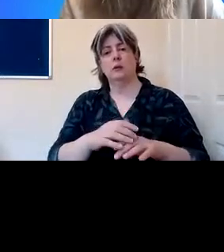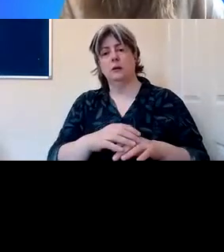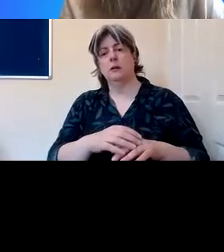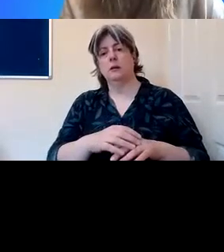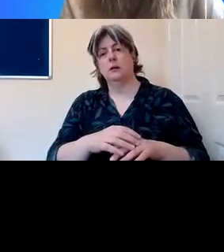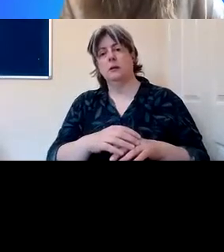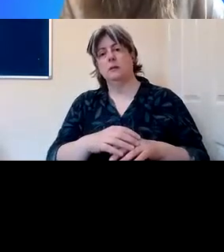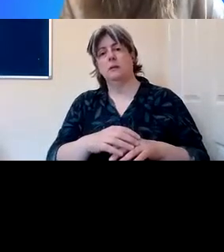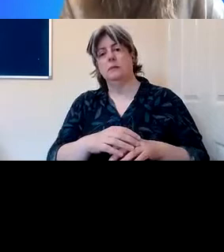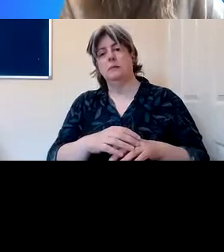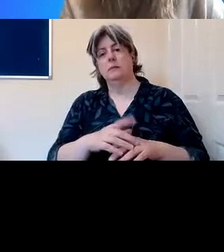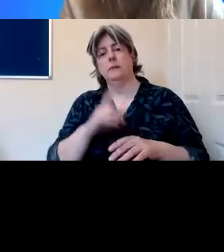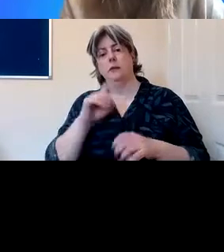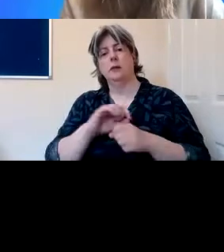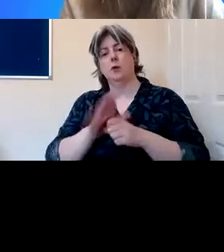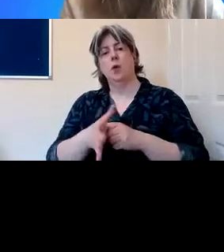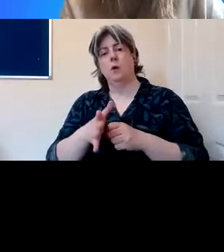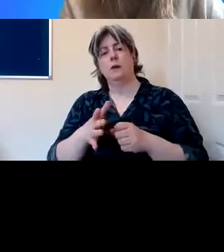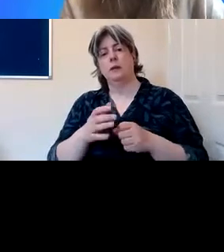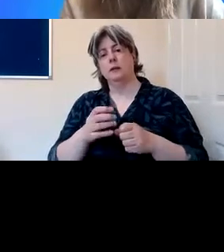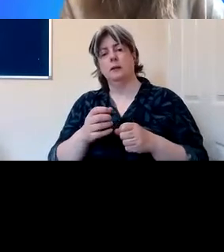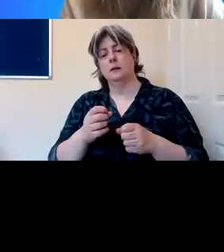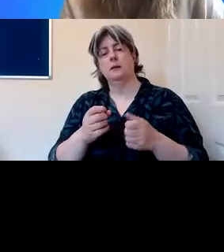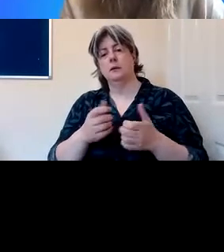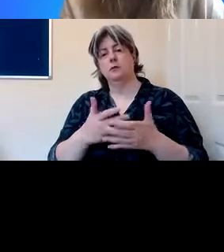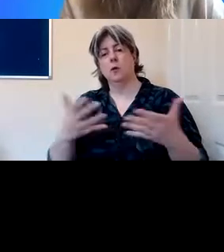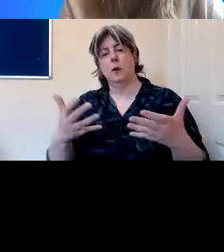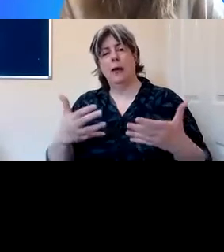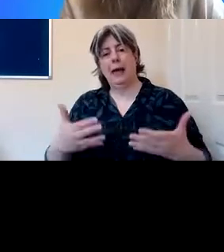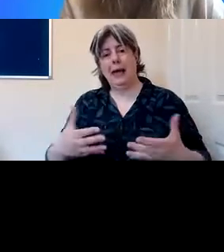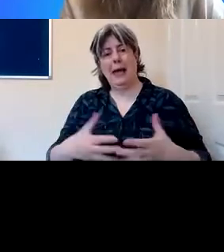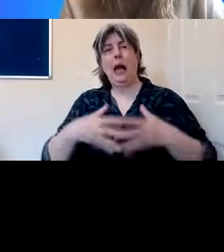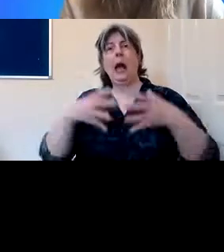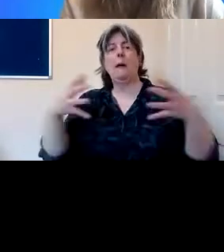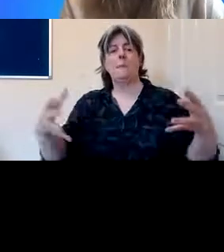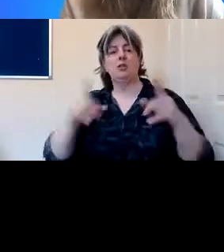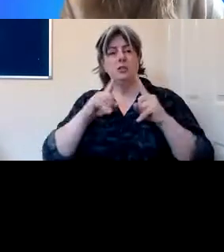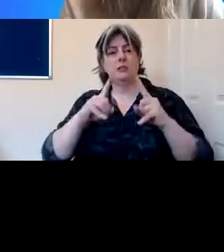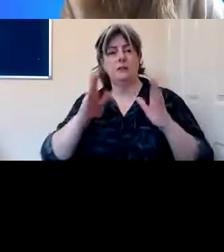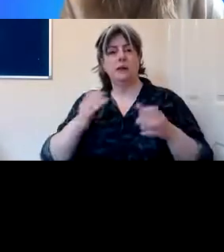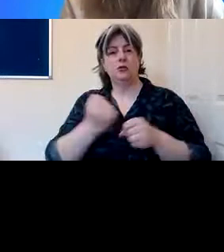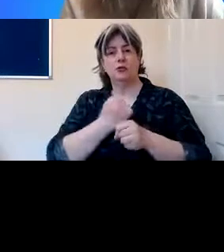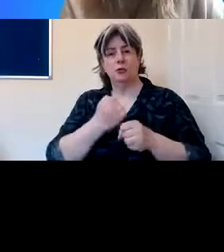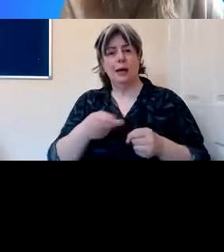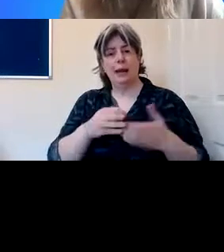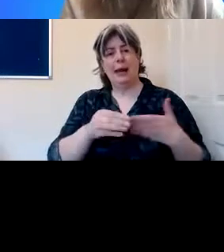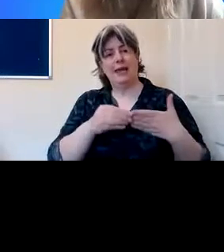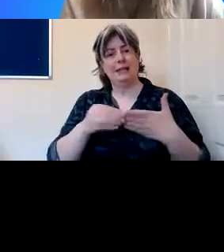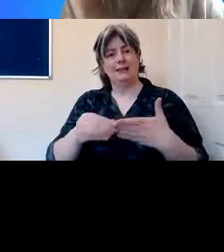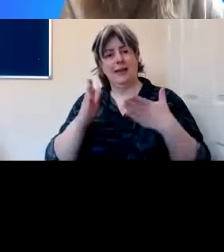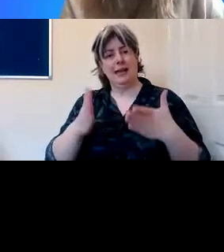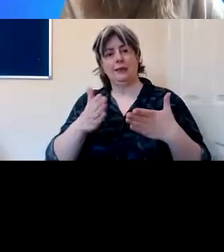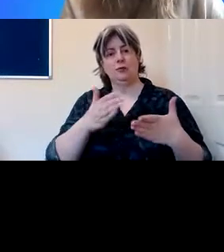but I think COVID has highlighted the amount teachers have had to do and leaders have had to do throughout